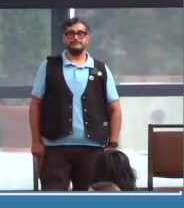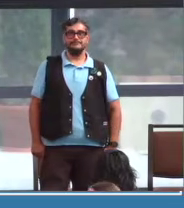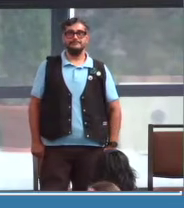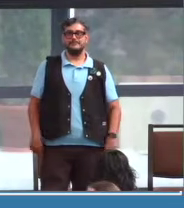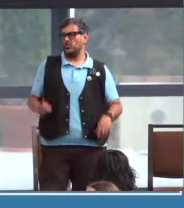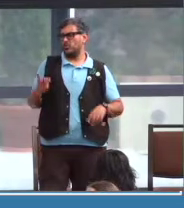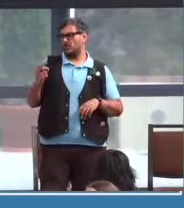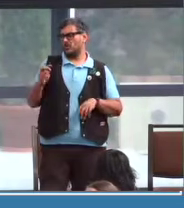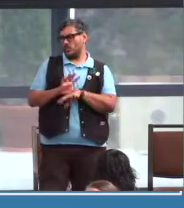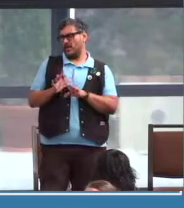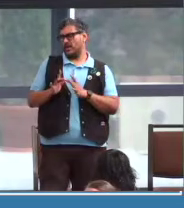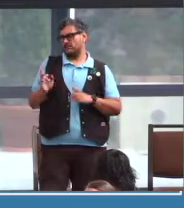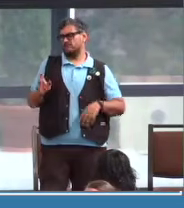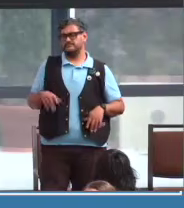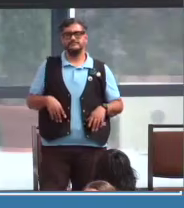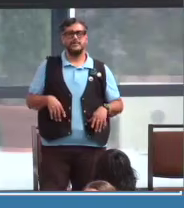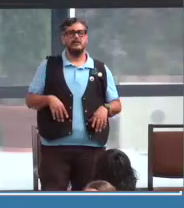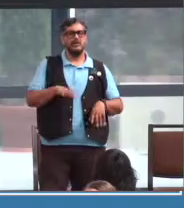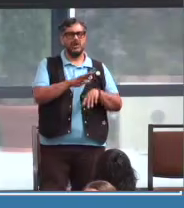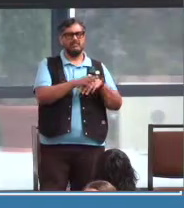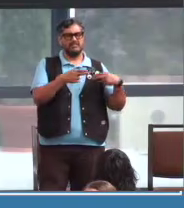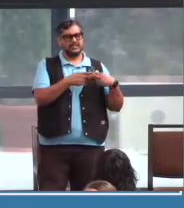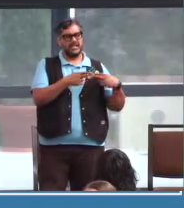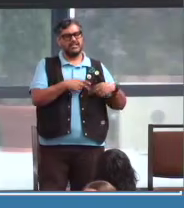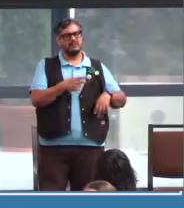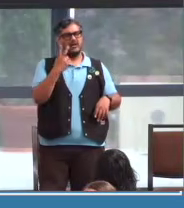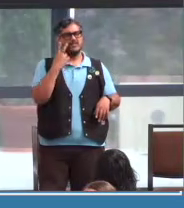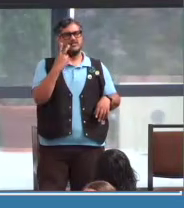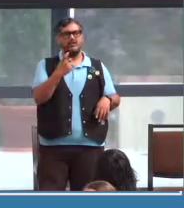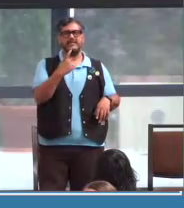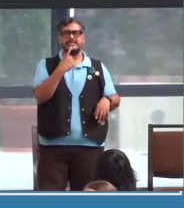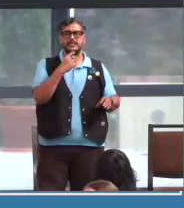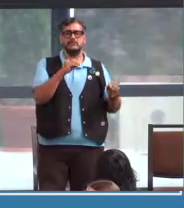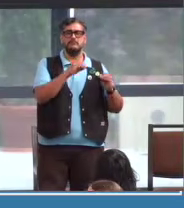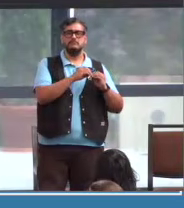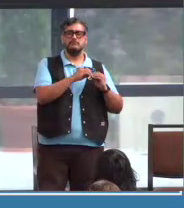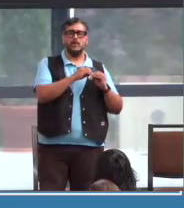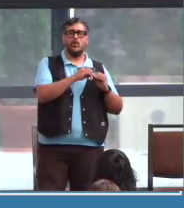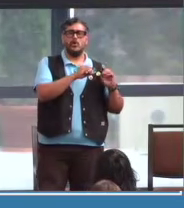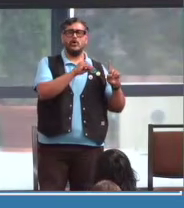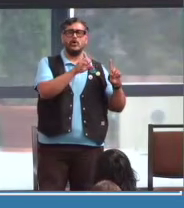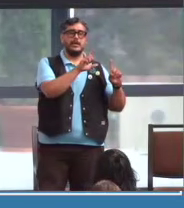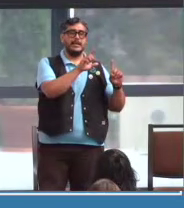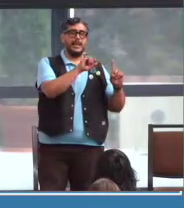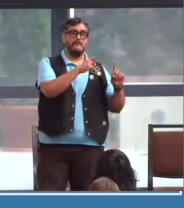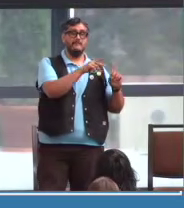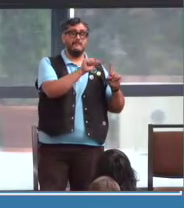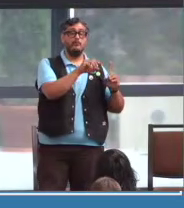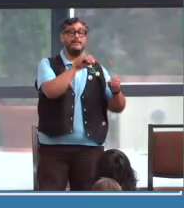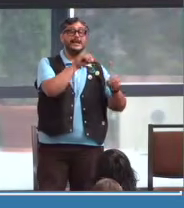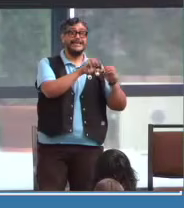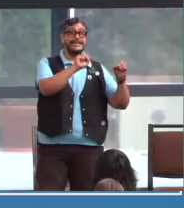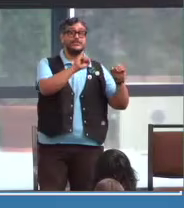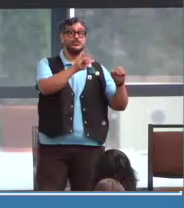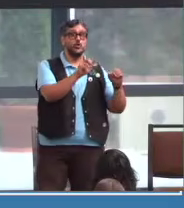And we have one more online. Earlier in the slides, I believe I saw a higher incident of lymphoma in Sjogren's versus lupus. Correct. Is there a clinical reason